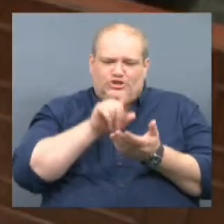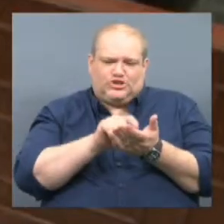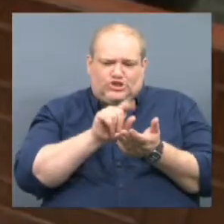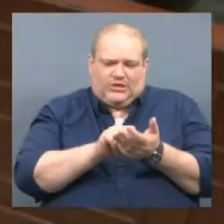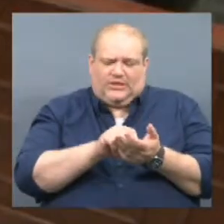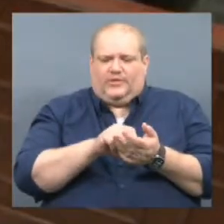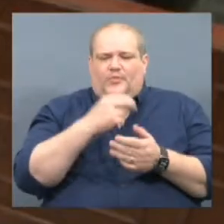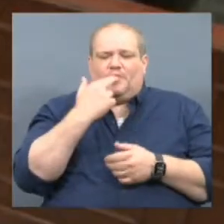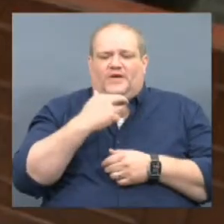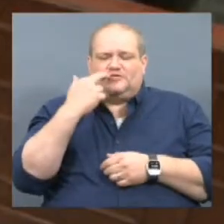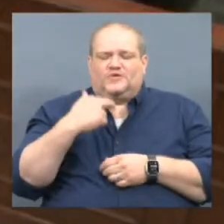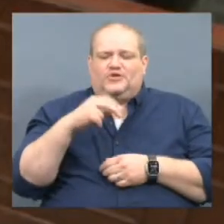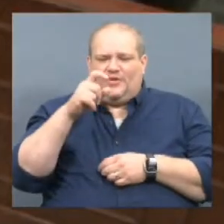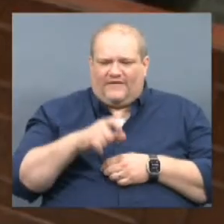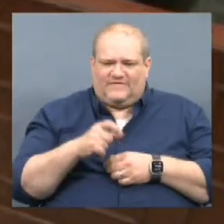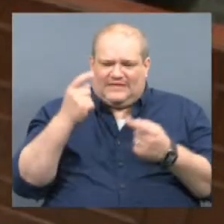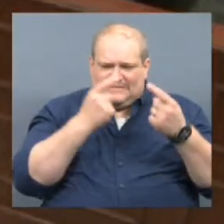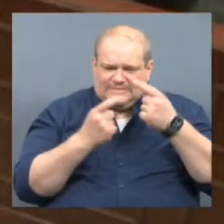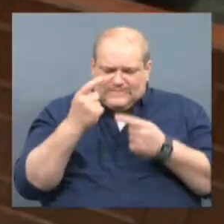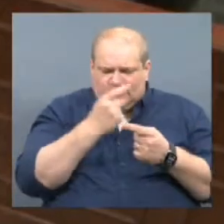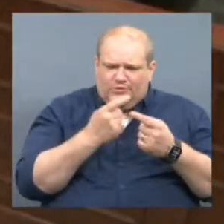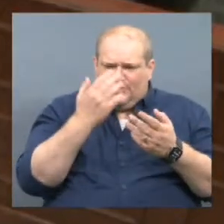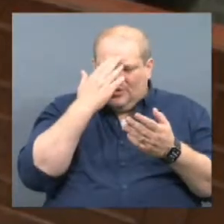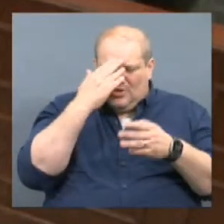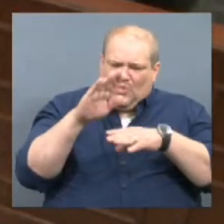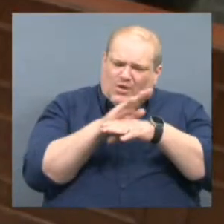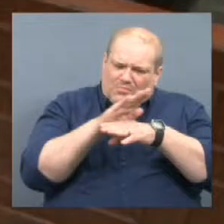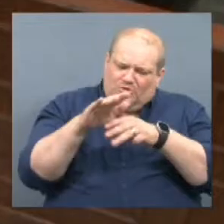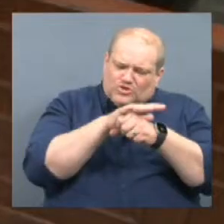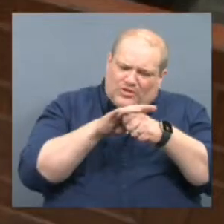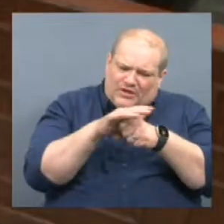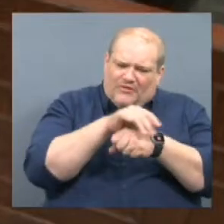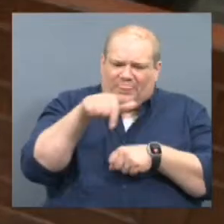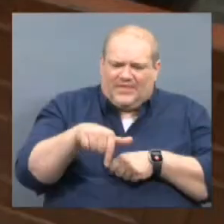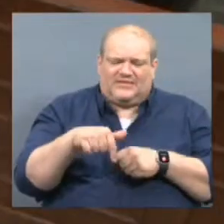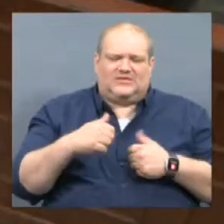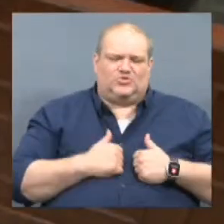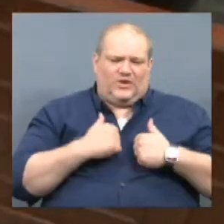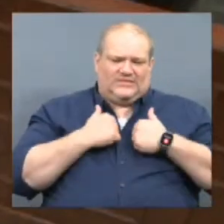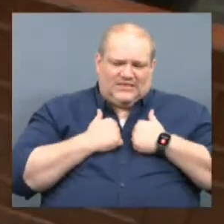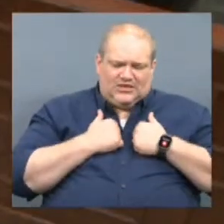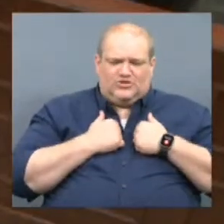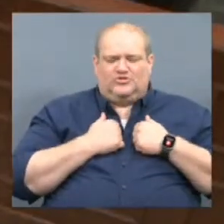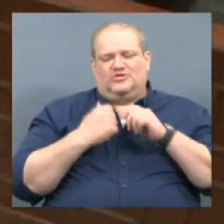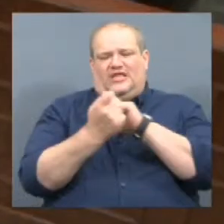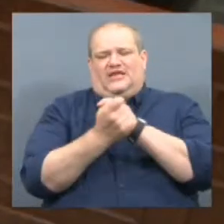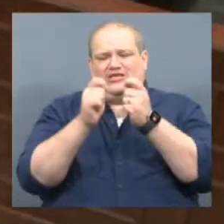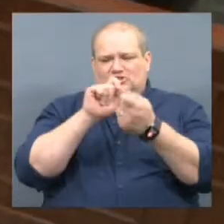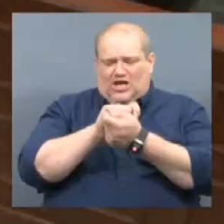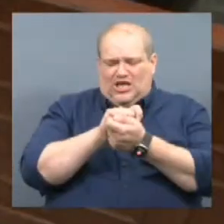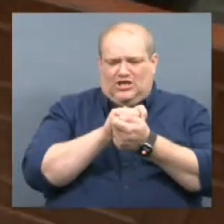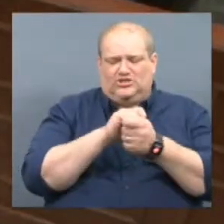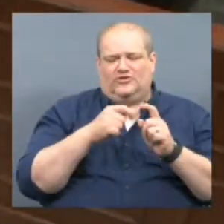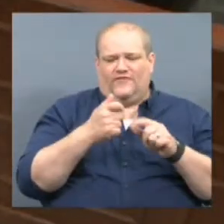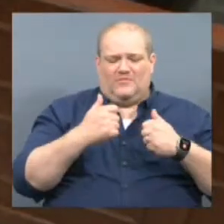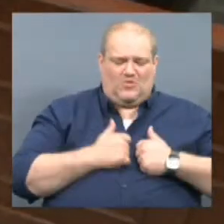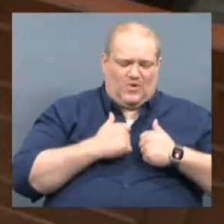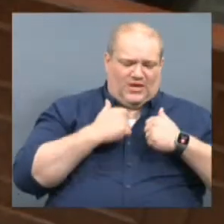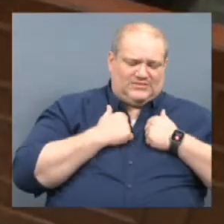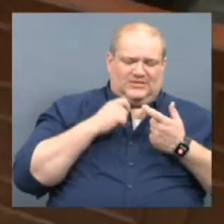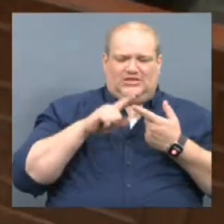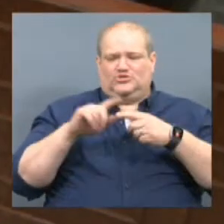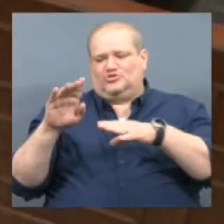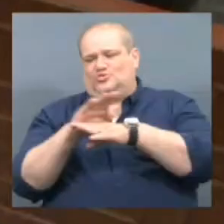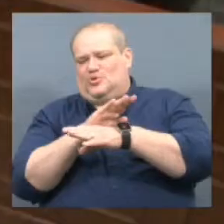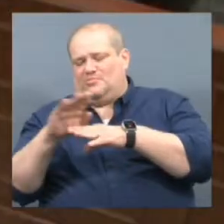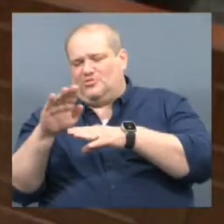something. You got to take that, where it's, a commercial area. This is residential. And to change it from residential to